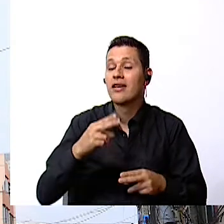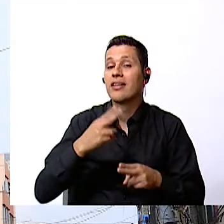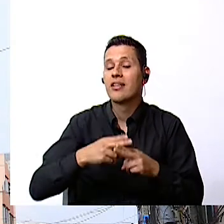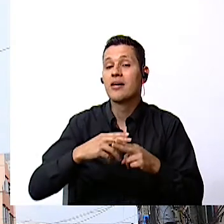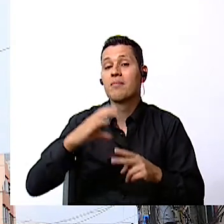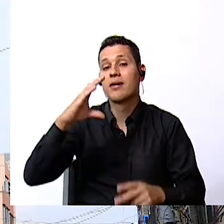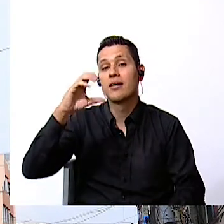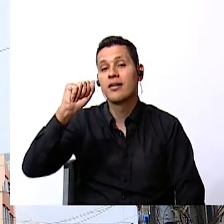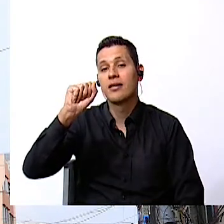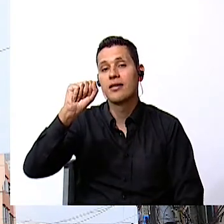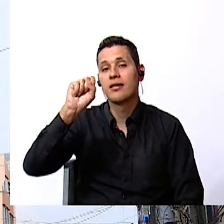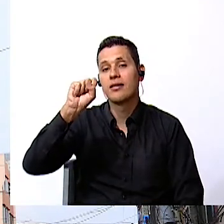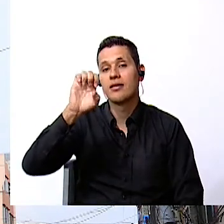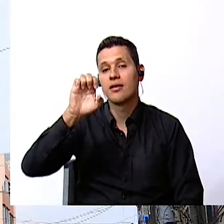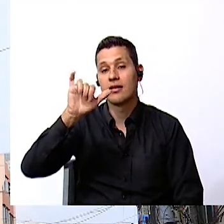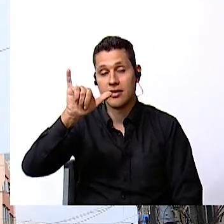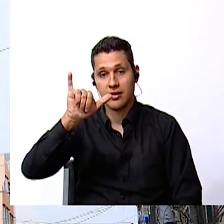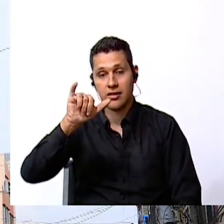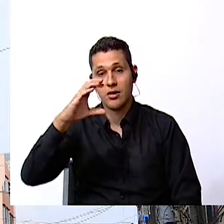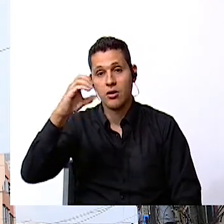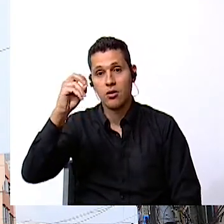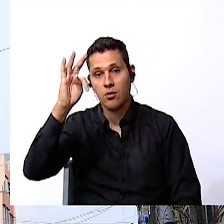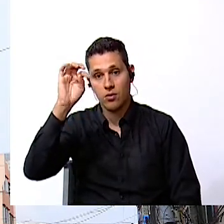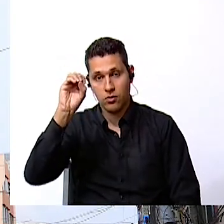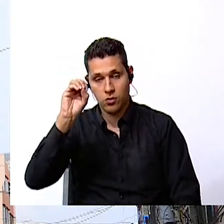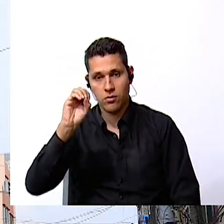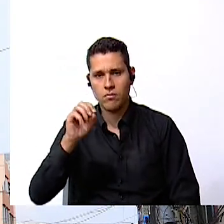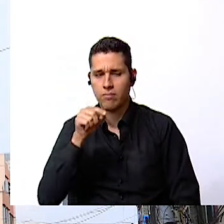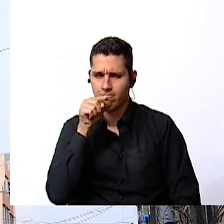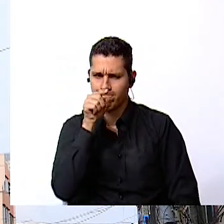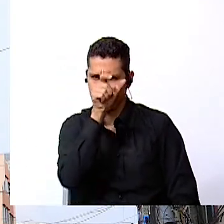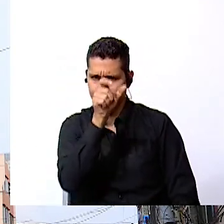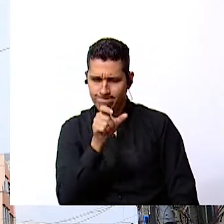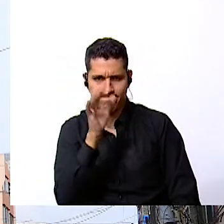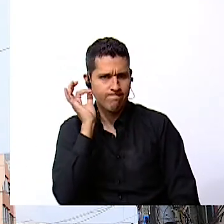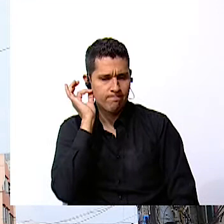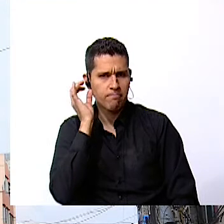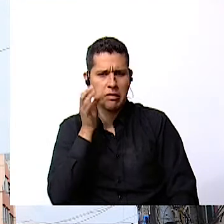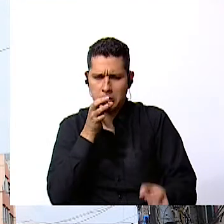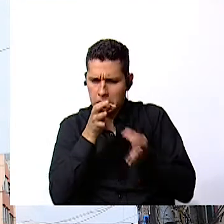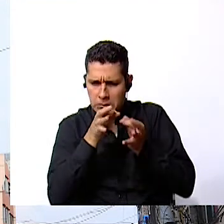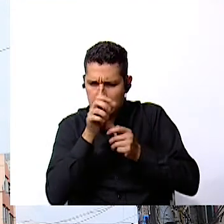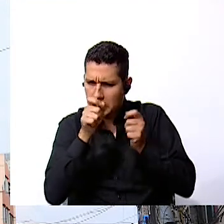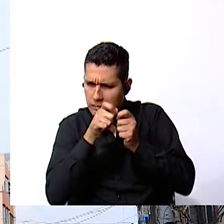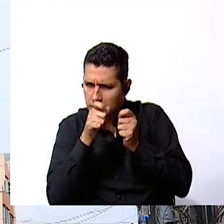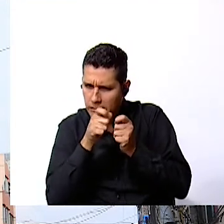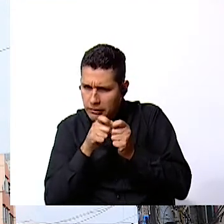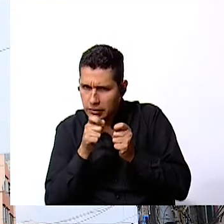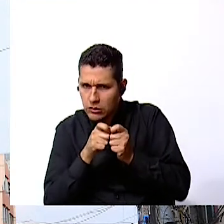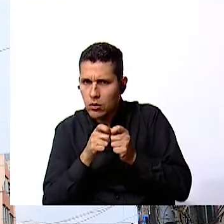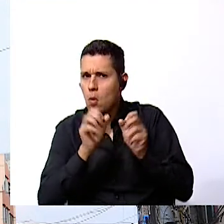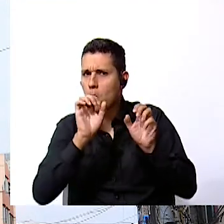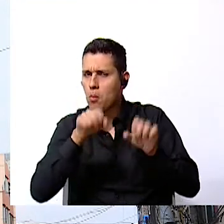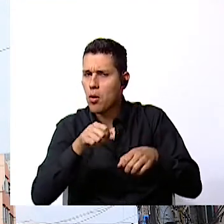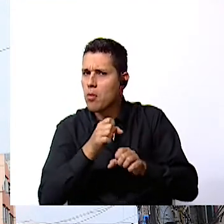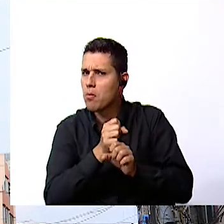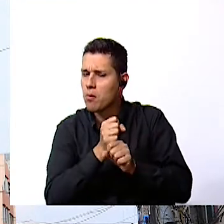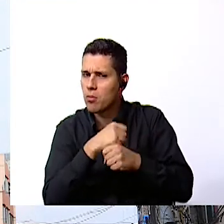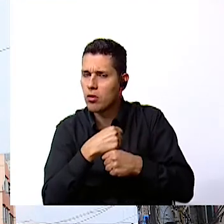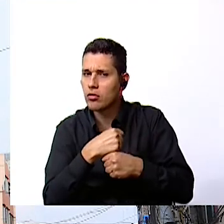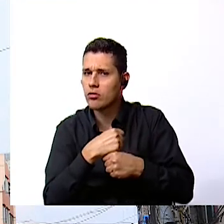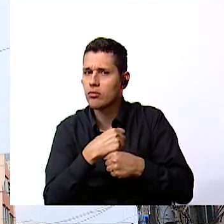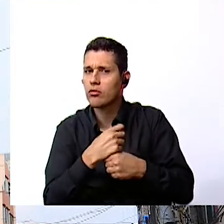Coto Chavez. And she's going to explain some little details about what to do in case of